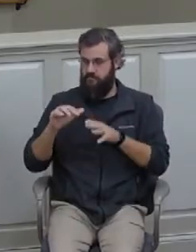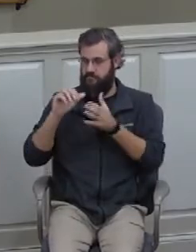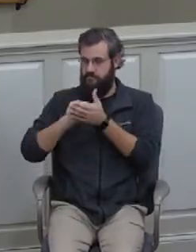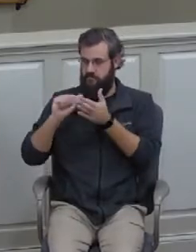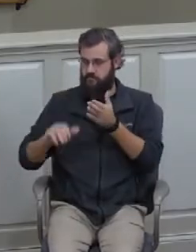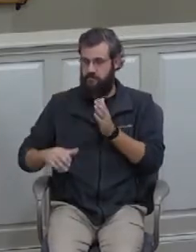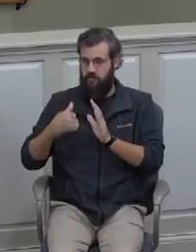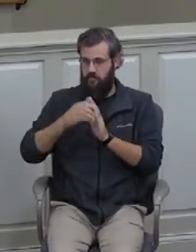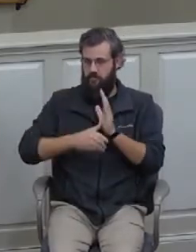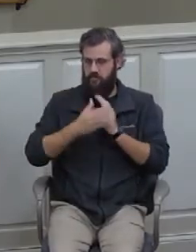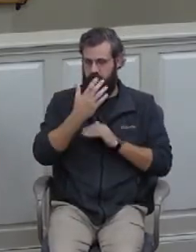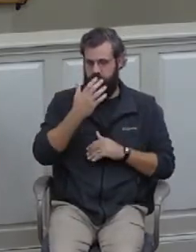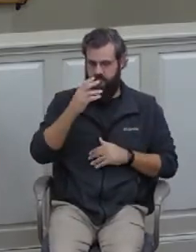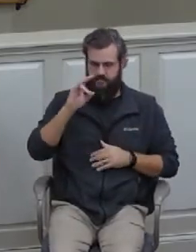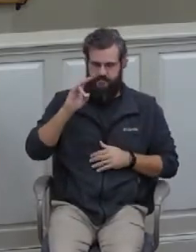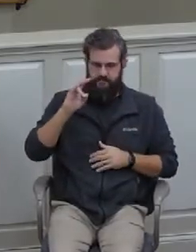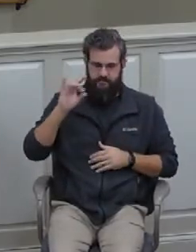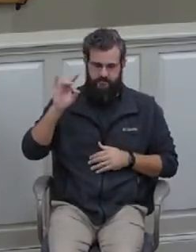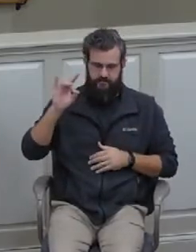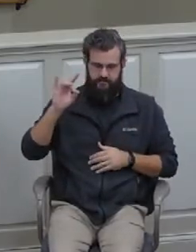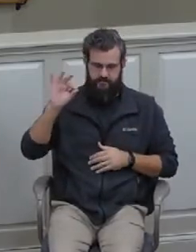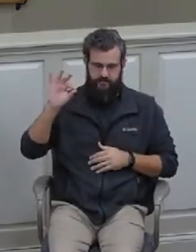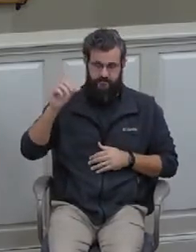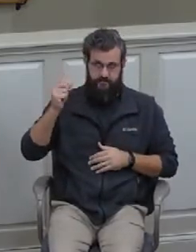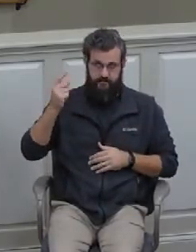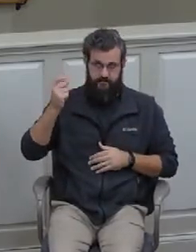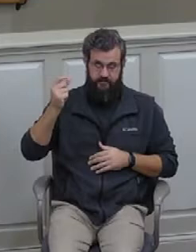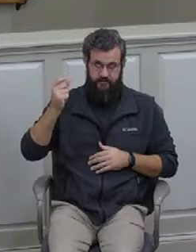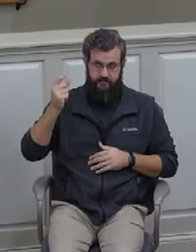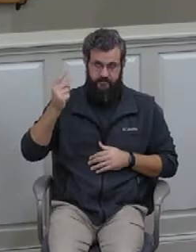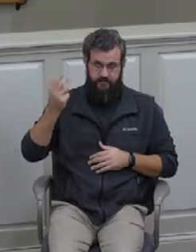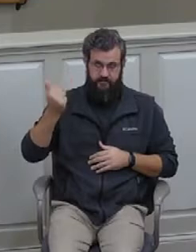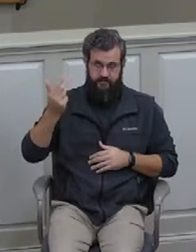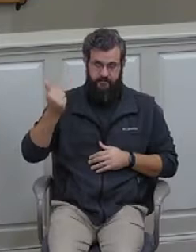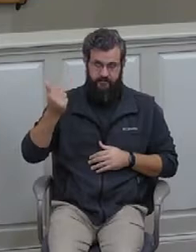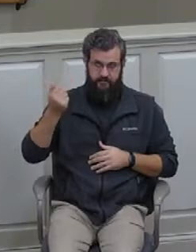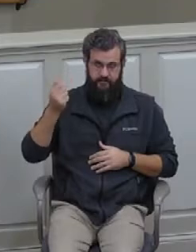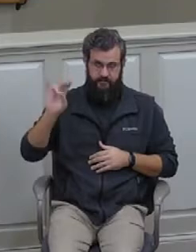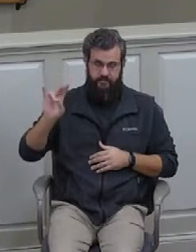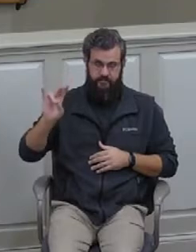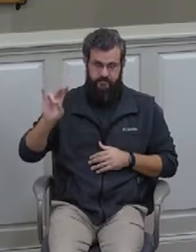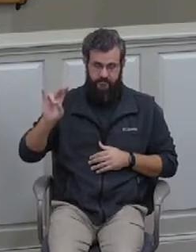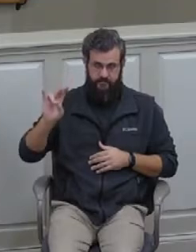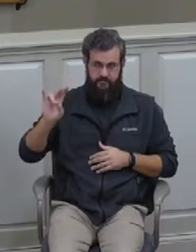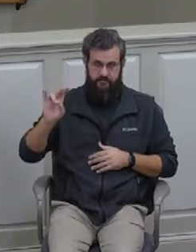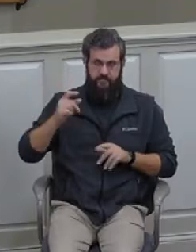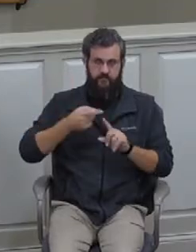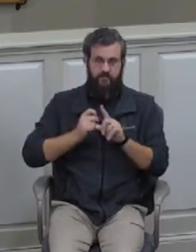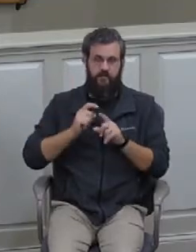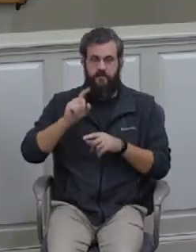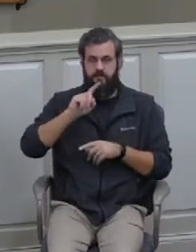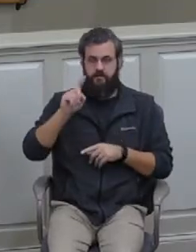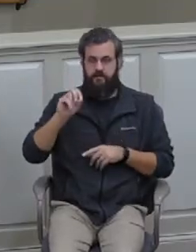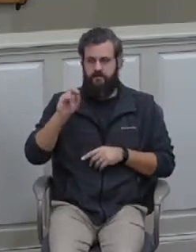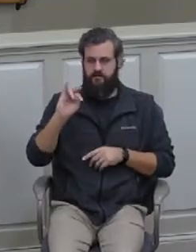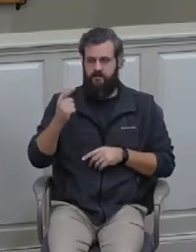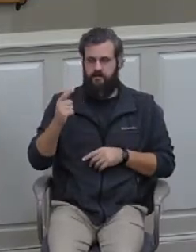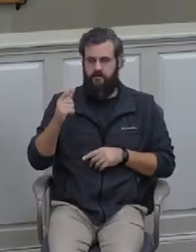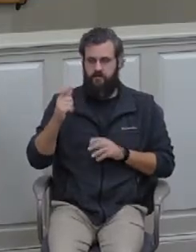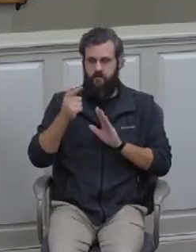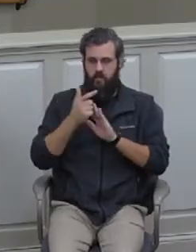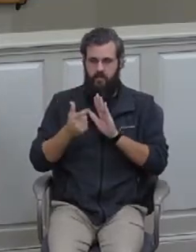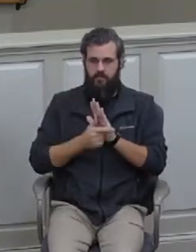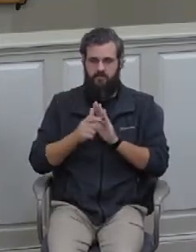Articles 5, 7, 8, 9, 11, 13, and 17 of the zoning ordinance Boyle County,